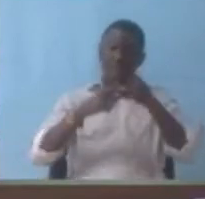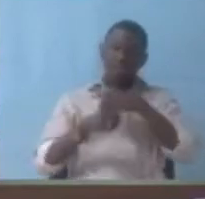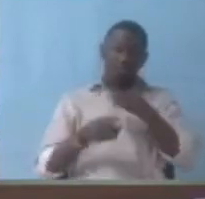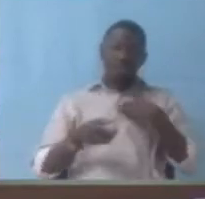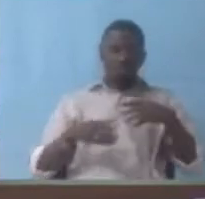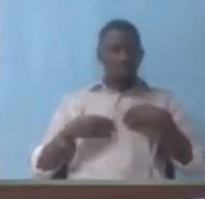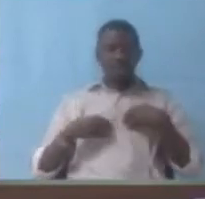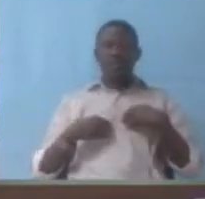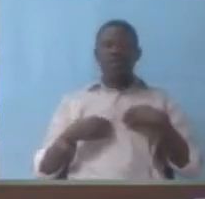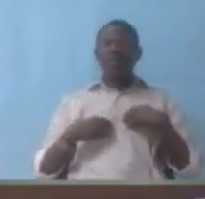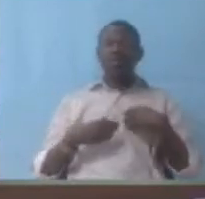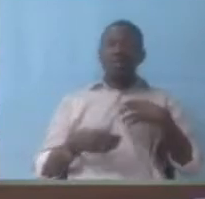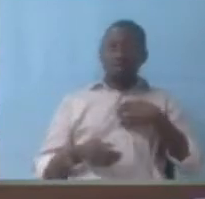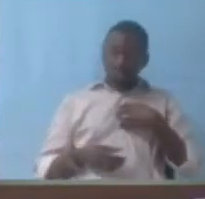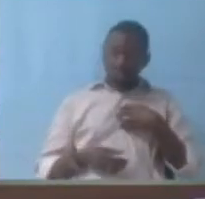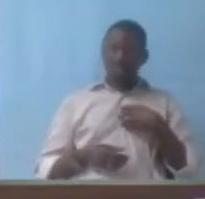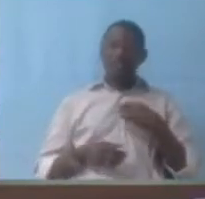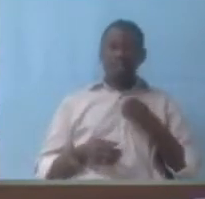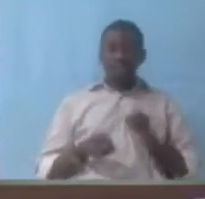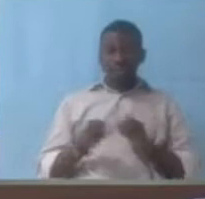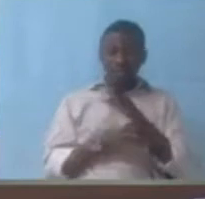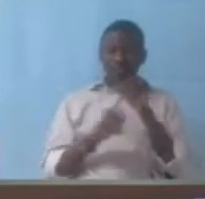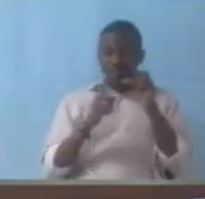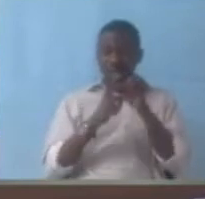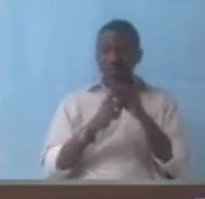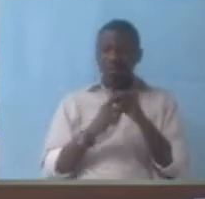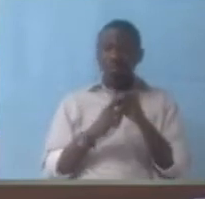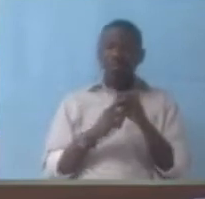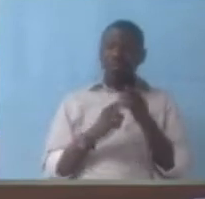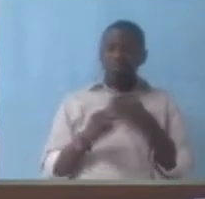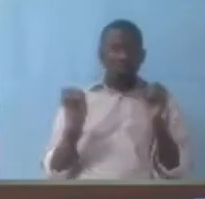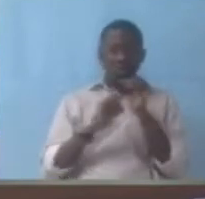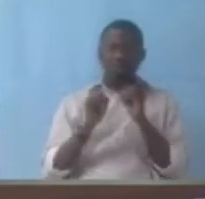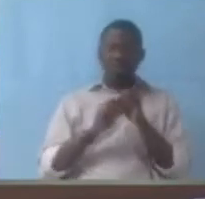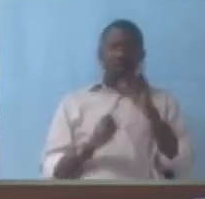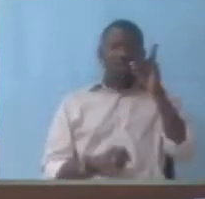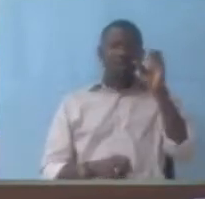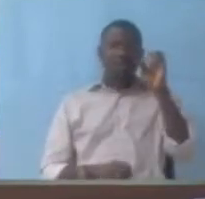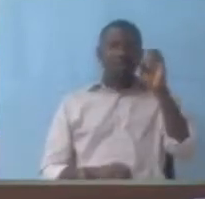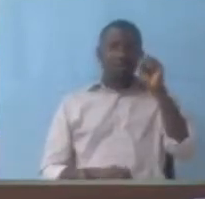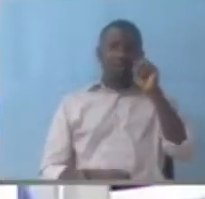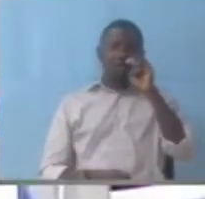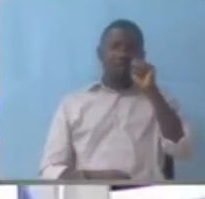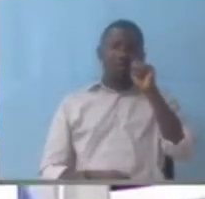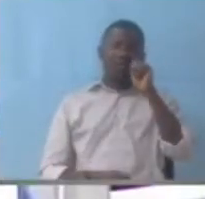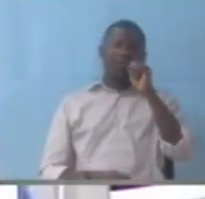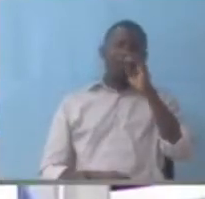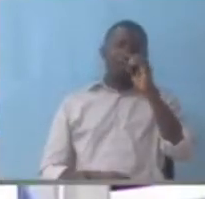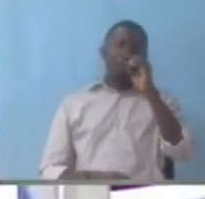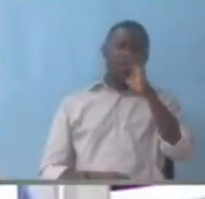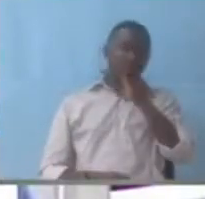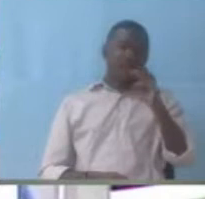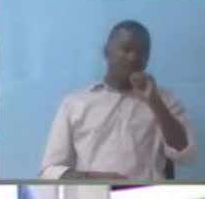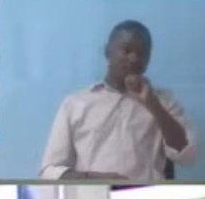Tel si continue ne le nungu be nyameng be kangulu dikang without a decree. Mrs. Bensuda, I believe your point is well taken. Yes.